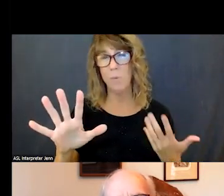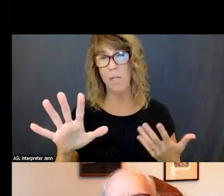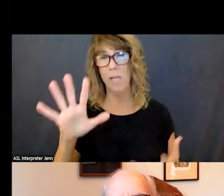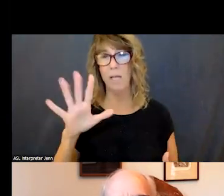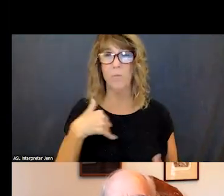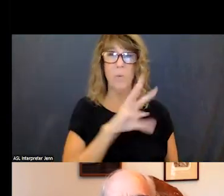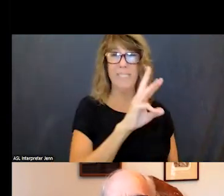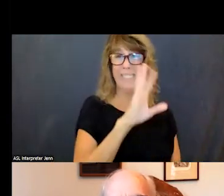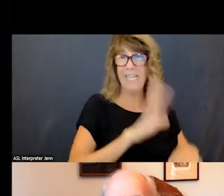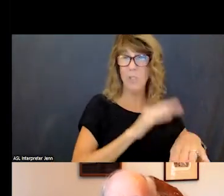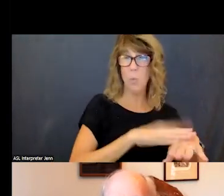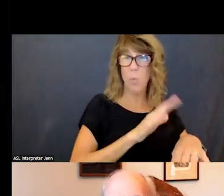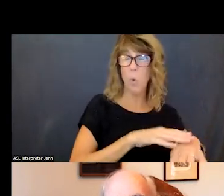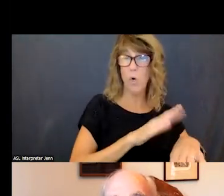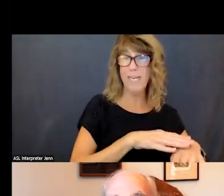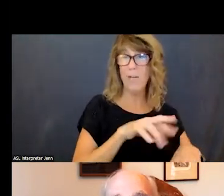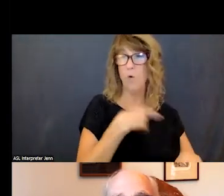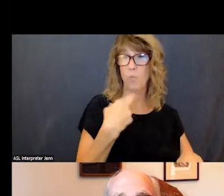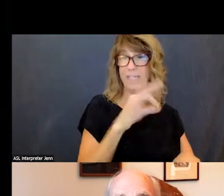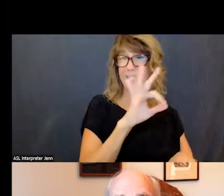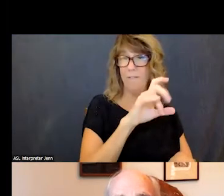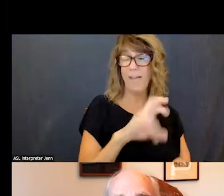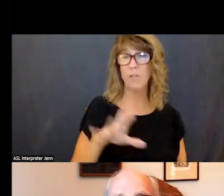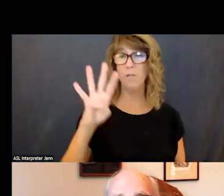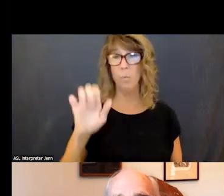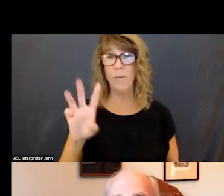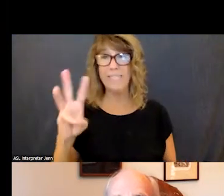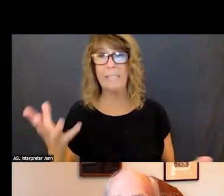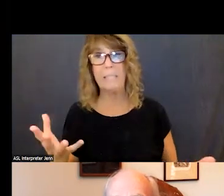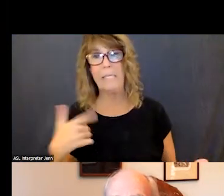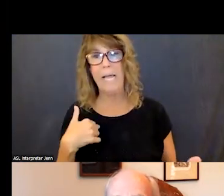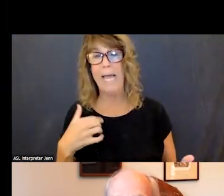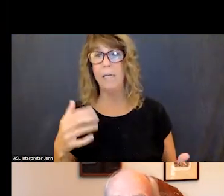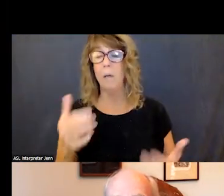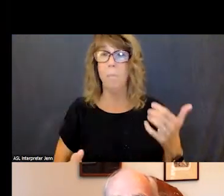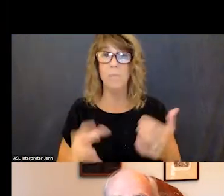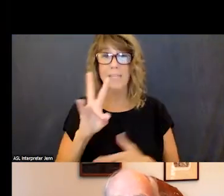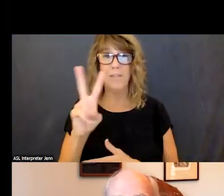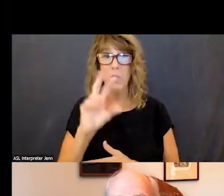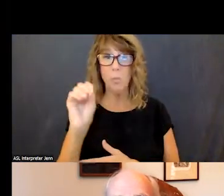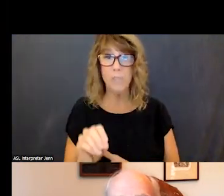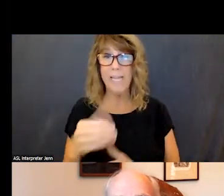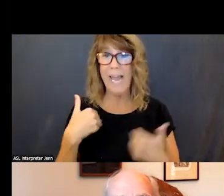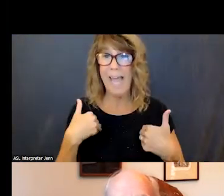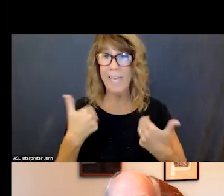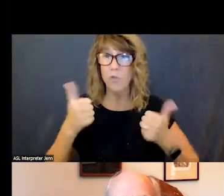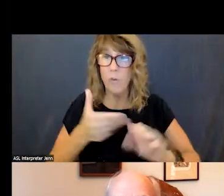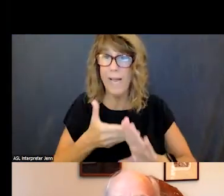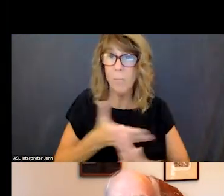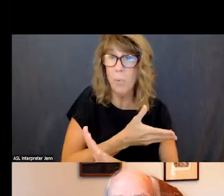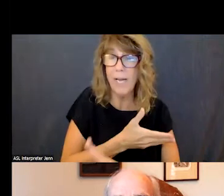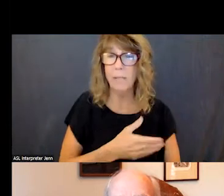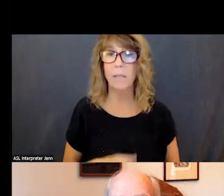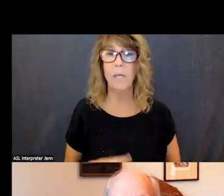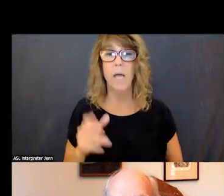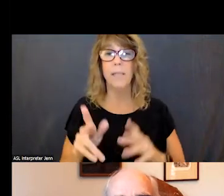warning signs or risk factors, and 72% had made a prior attempt. Of the patients we looked at, only 3